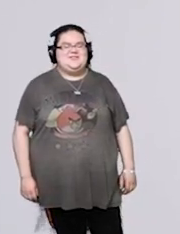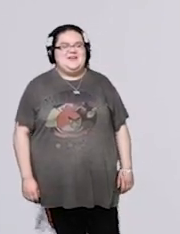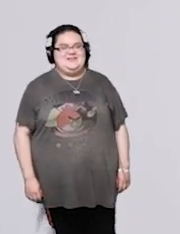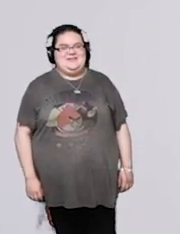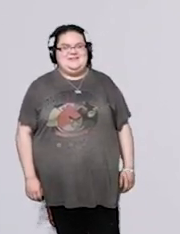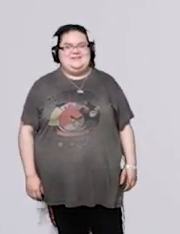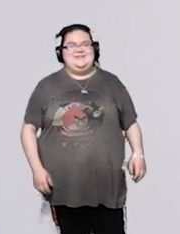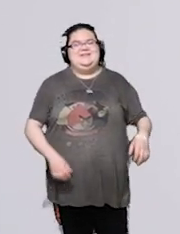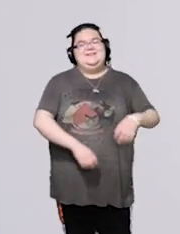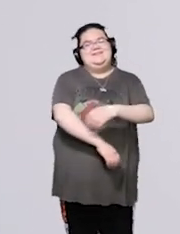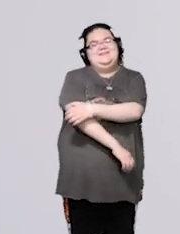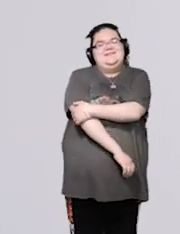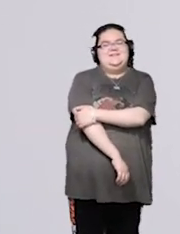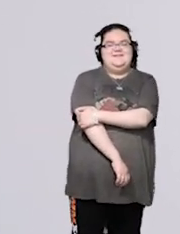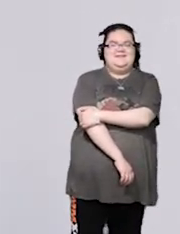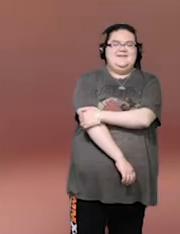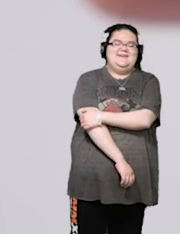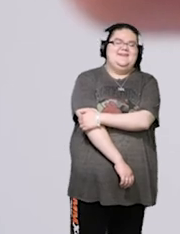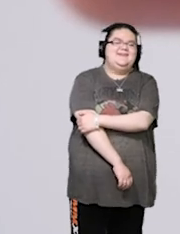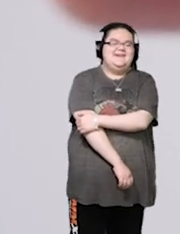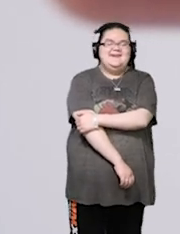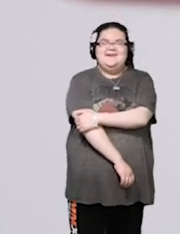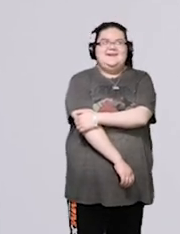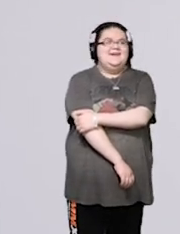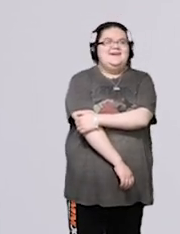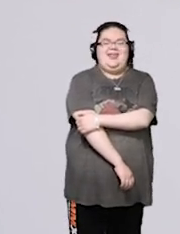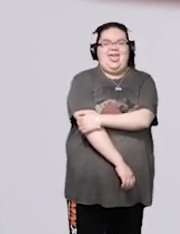expensive watch. Jesus.